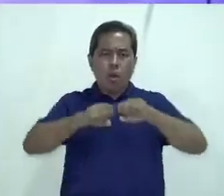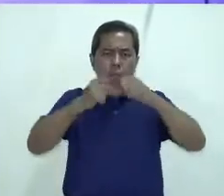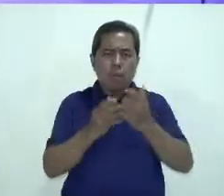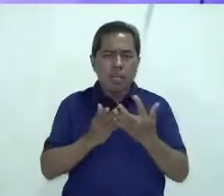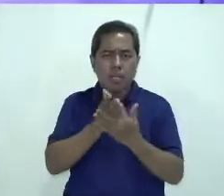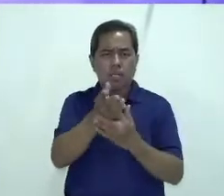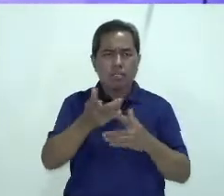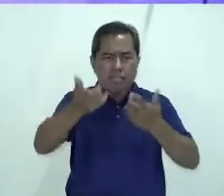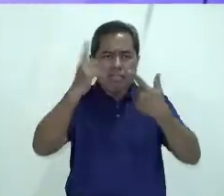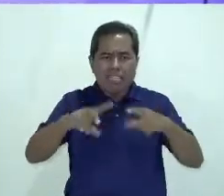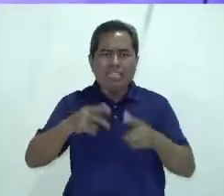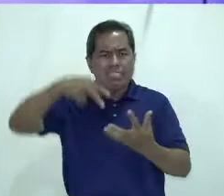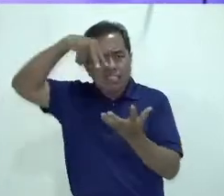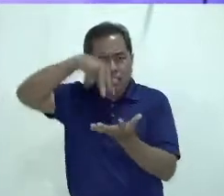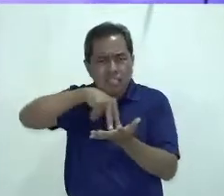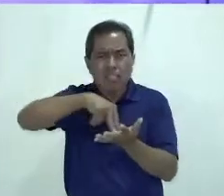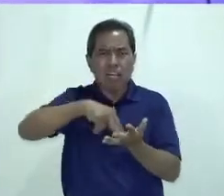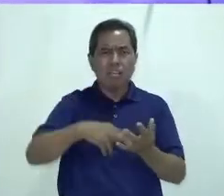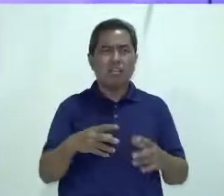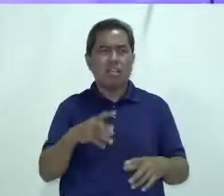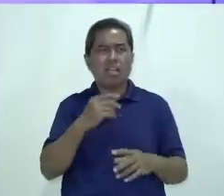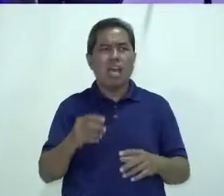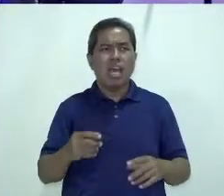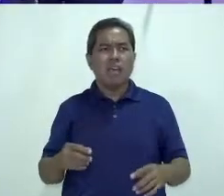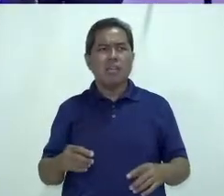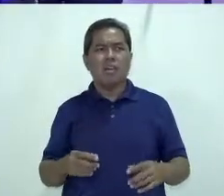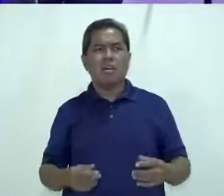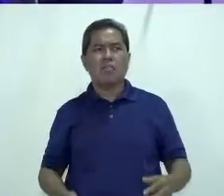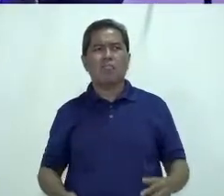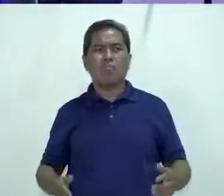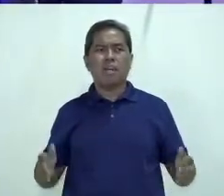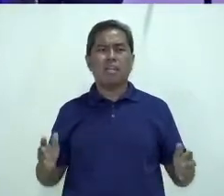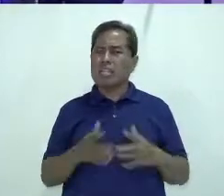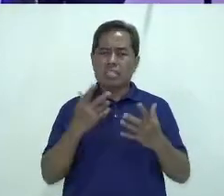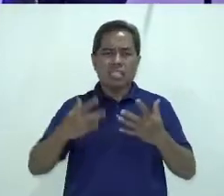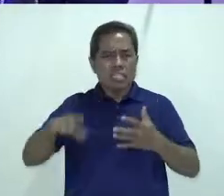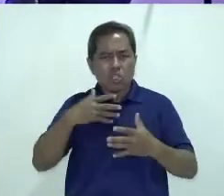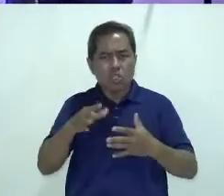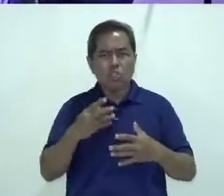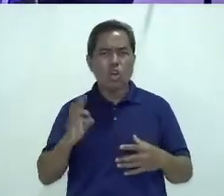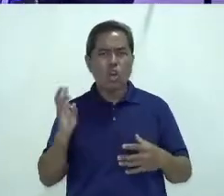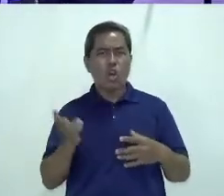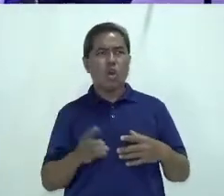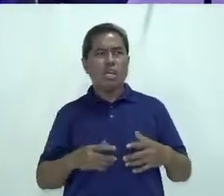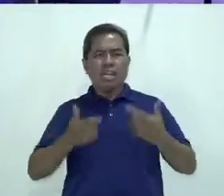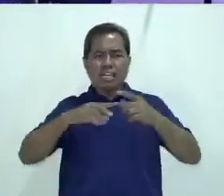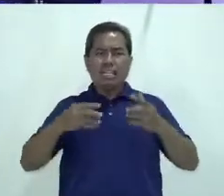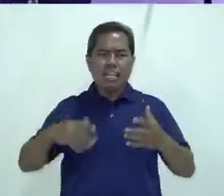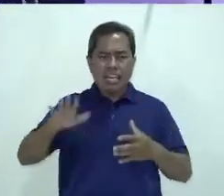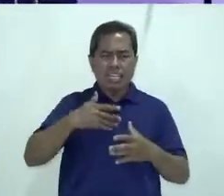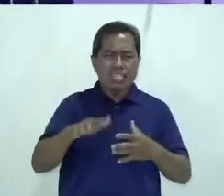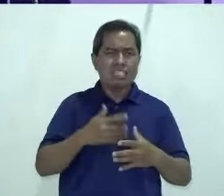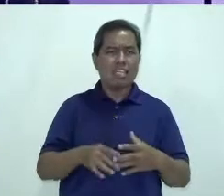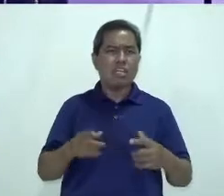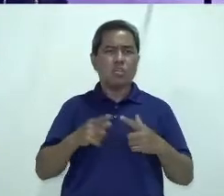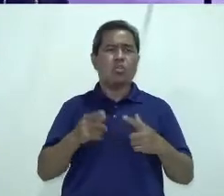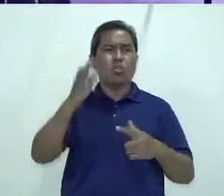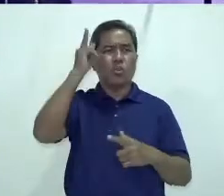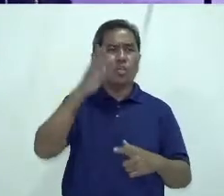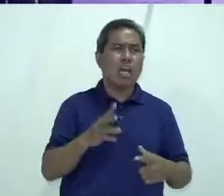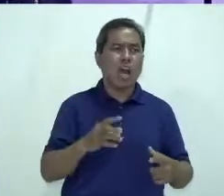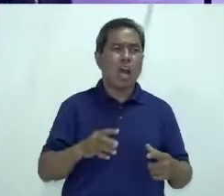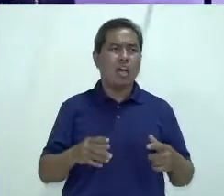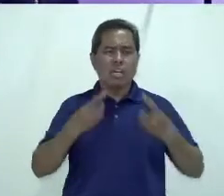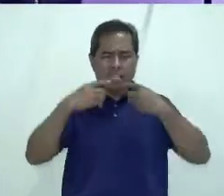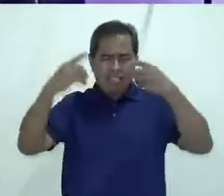your homes where you're watching, would you stand to your feet? There's a song that we sung earlier. We're gonna sing it again. I want you to sing that with all your